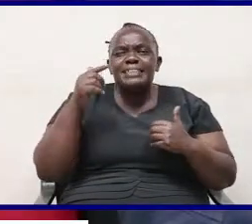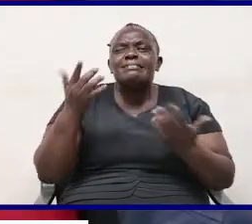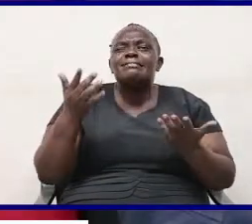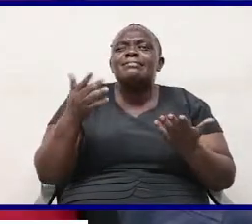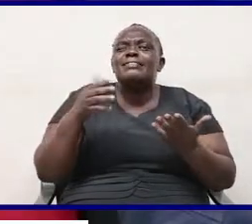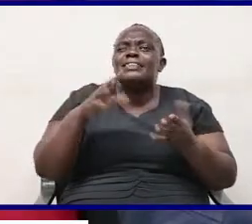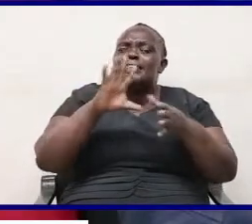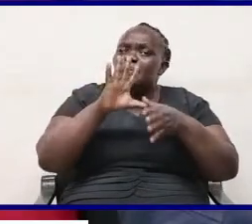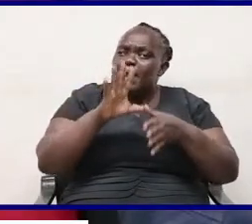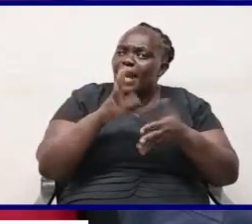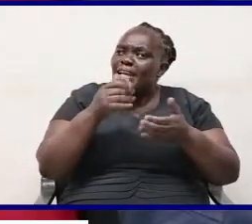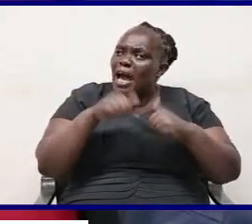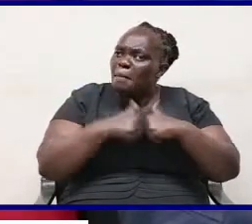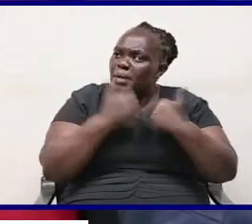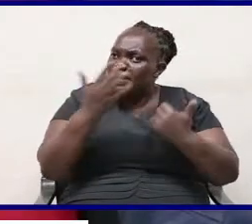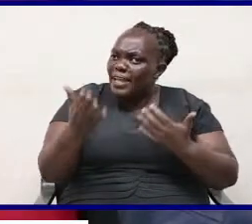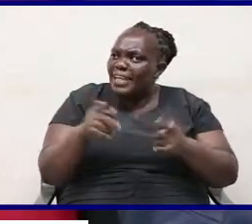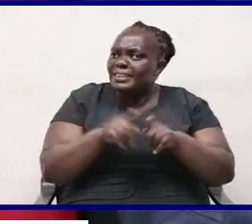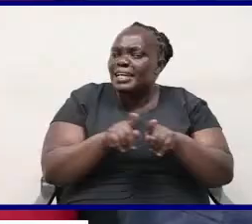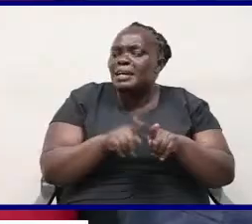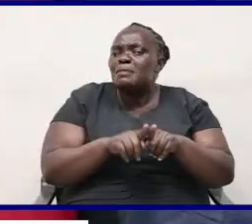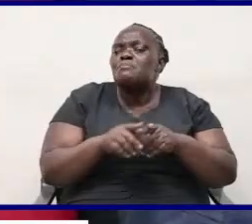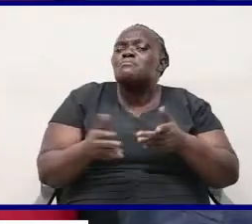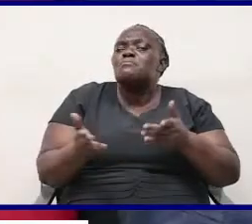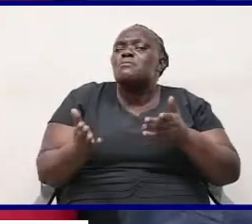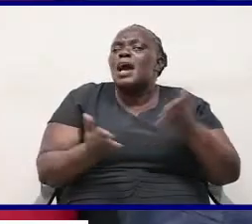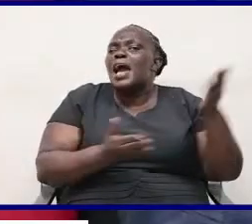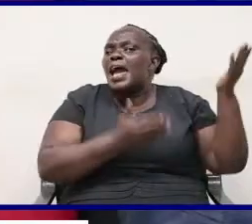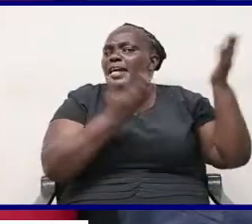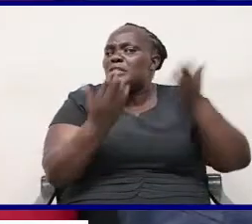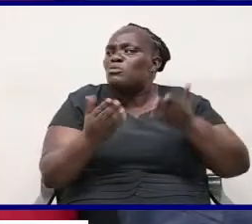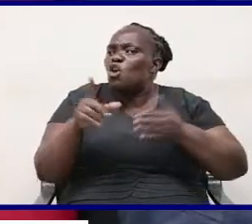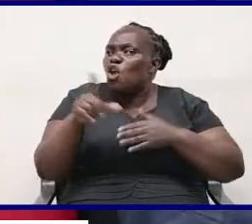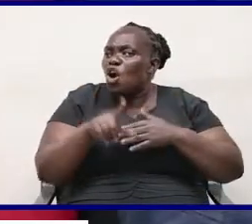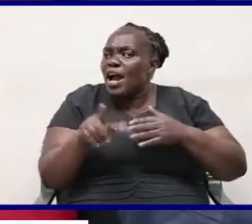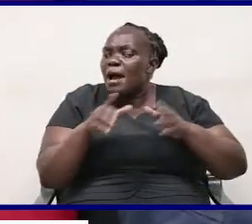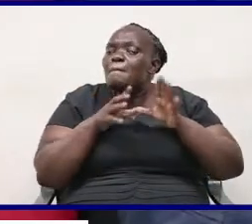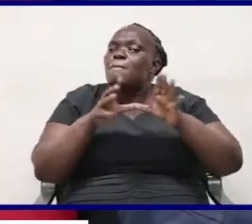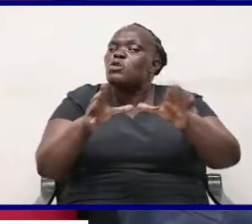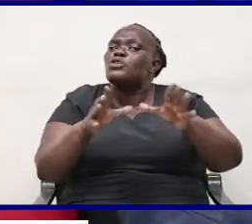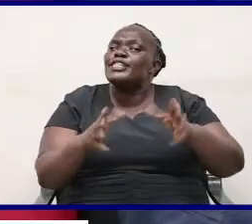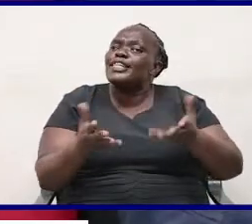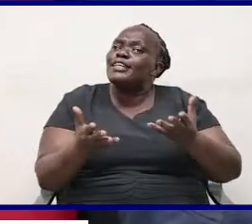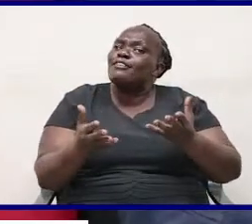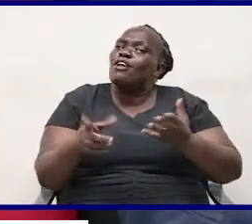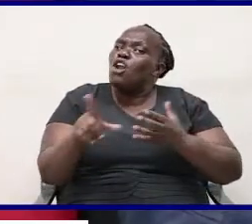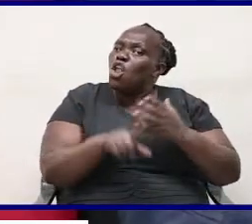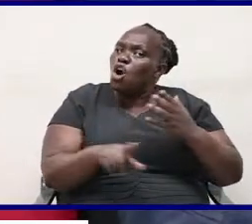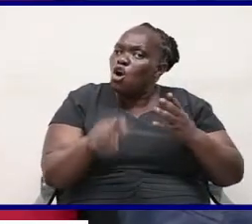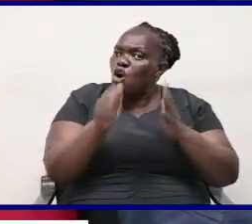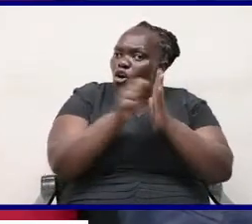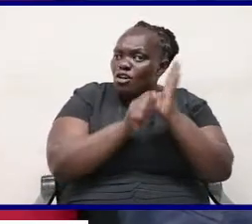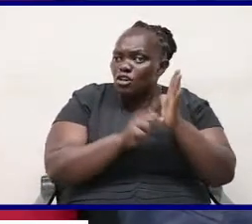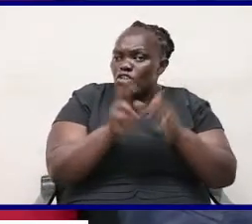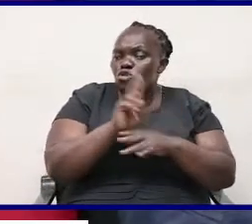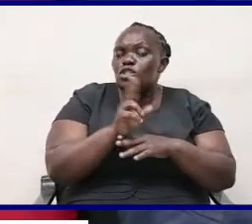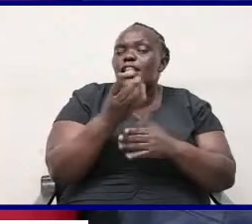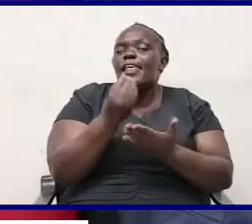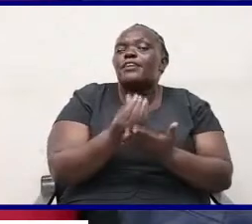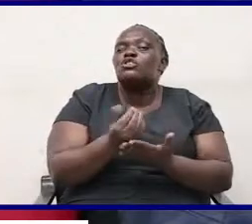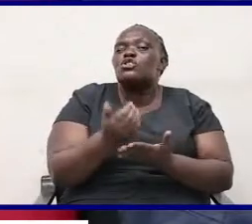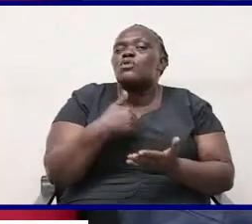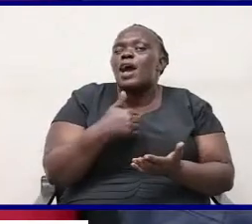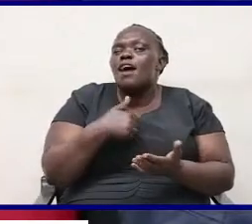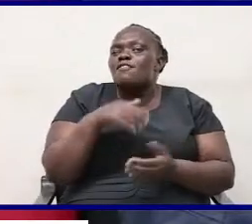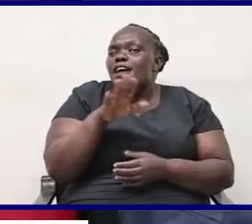China Expo. But I think in terms of Expo locally and pushing the local agenda from using the resources that we have, I think